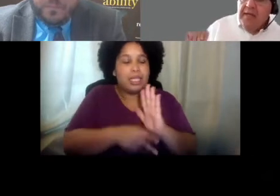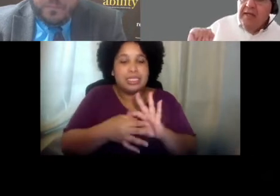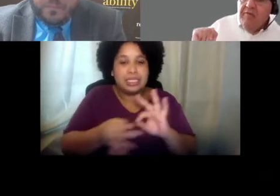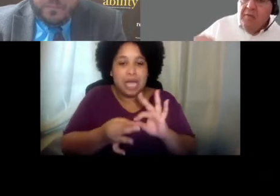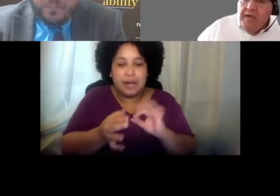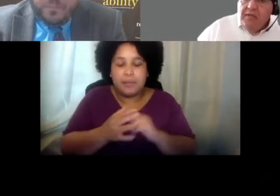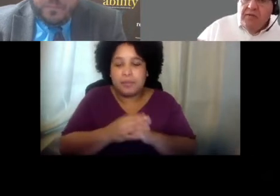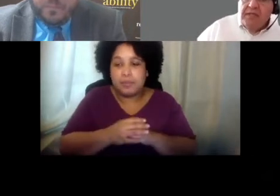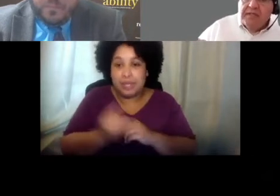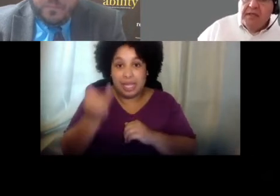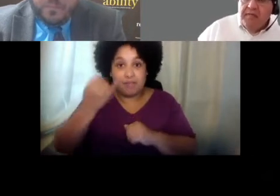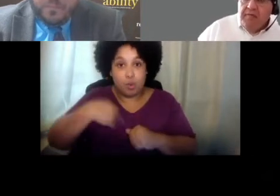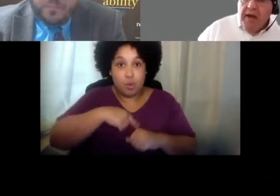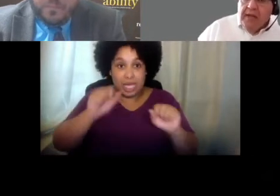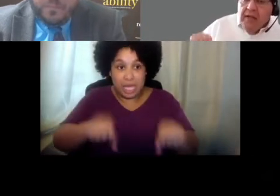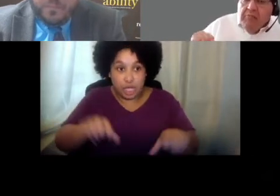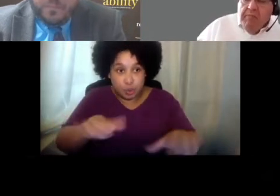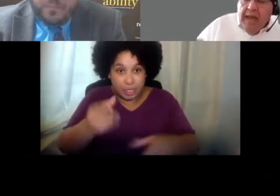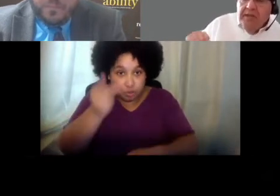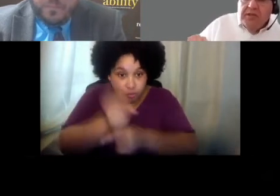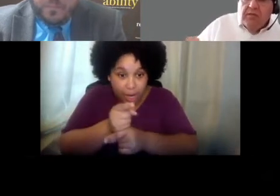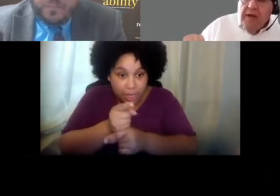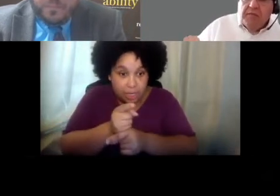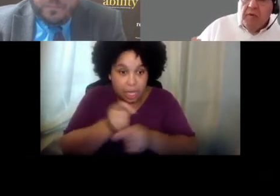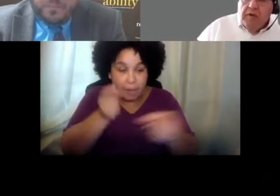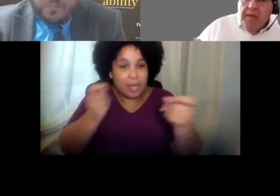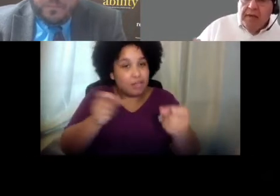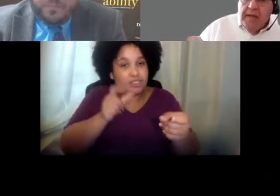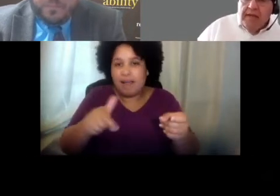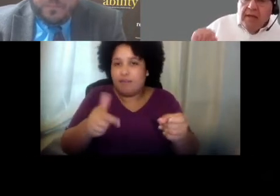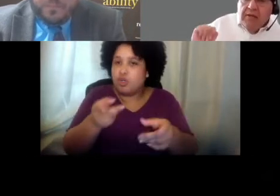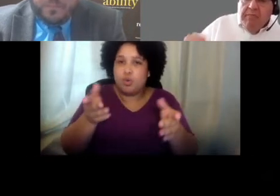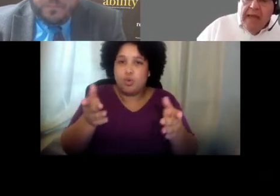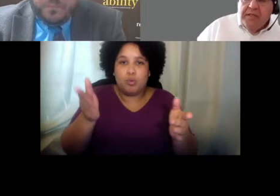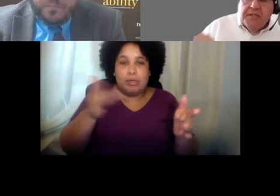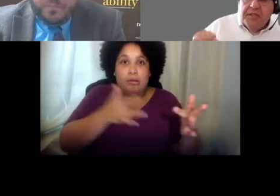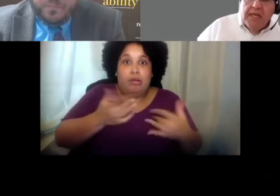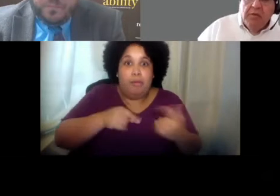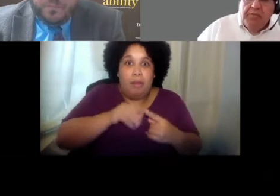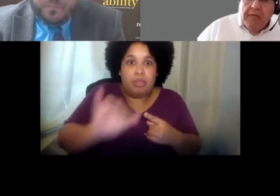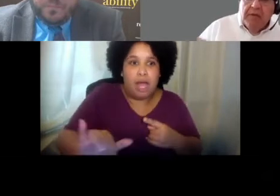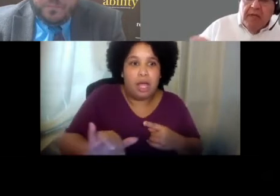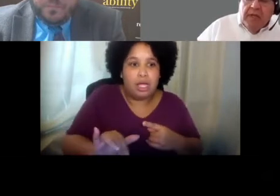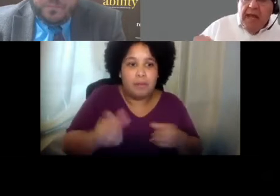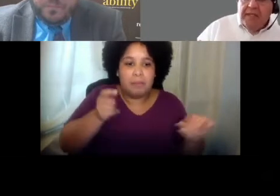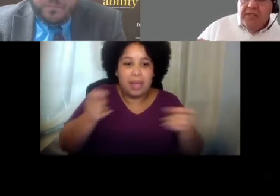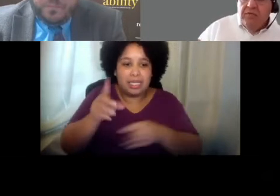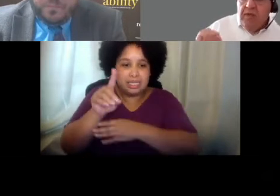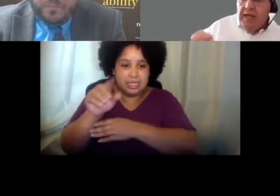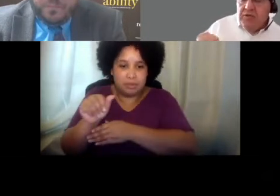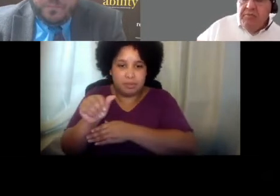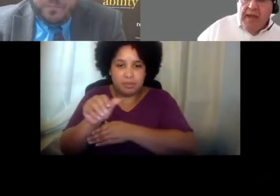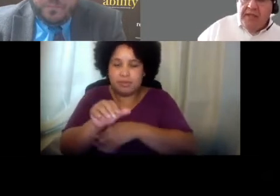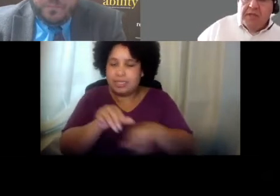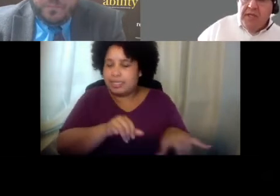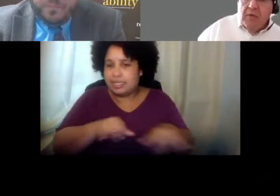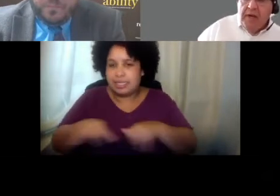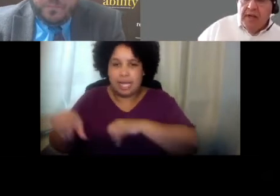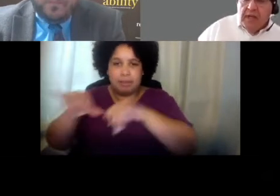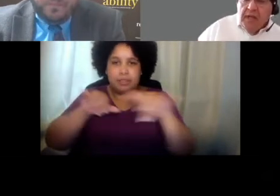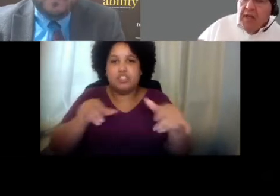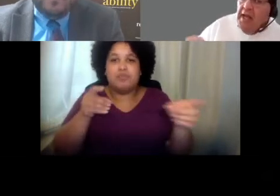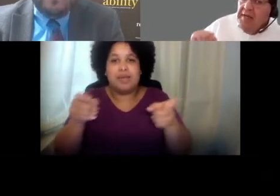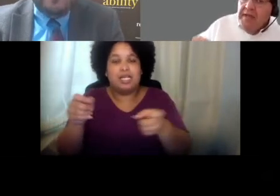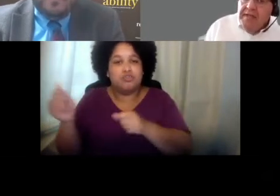that if we could do this stuff right, managers don't have to worry about that. Manage disabled people as you manage anyone